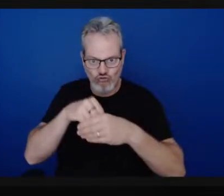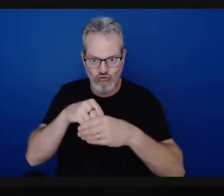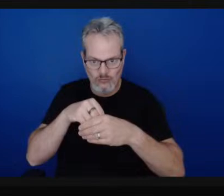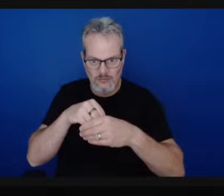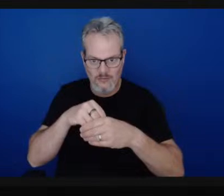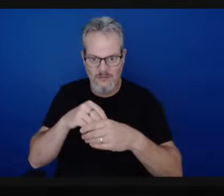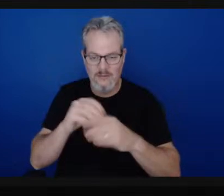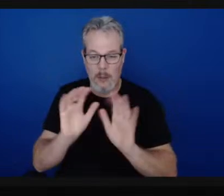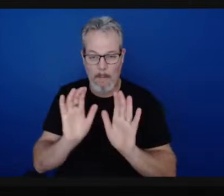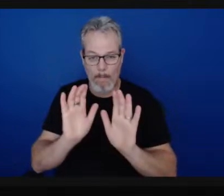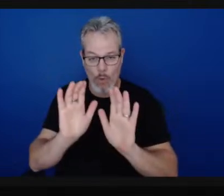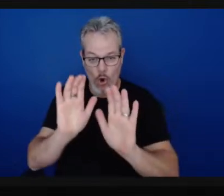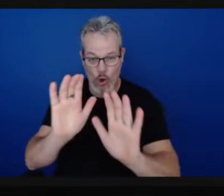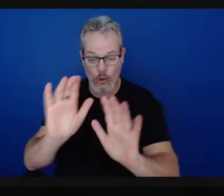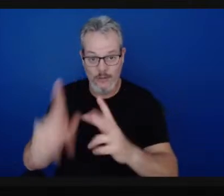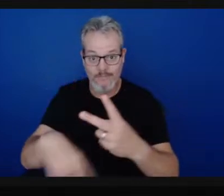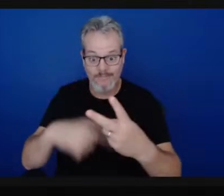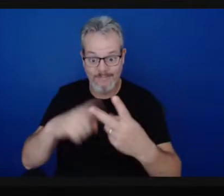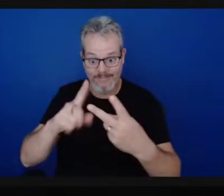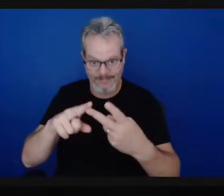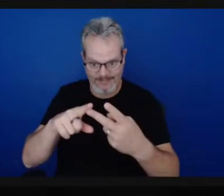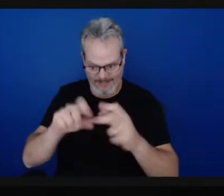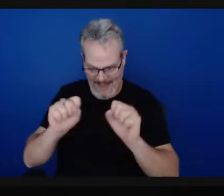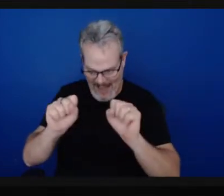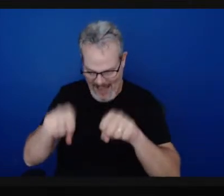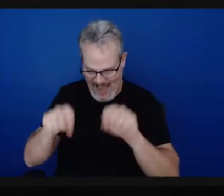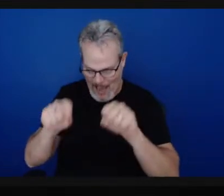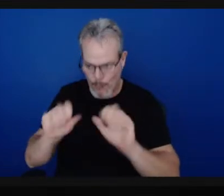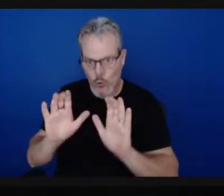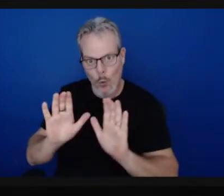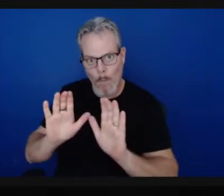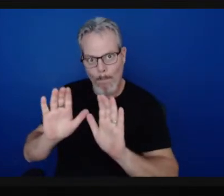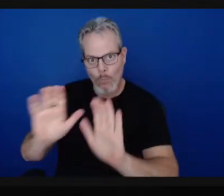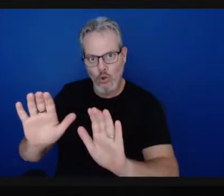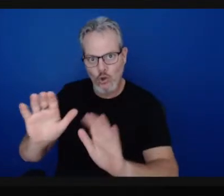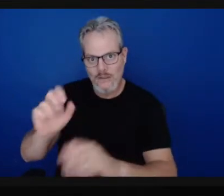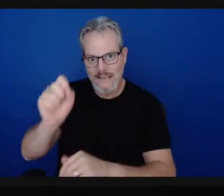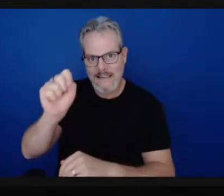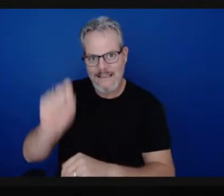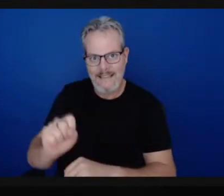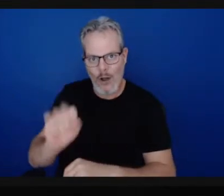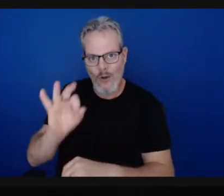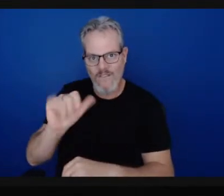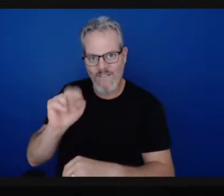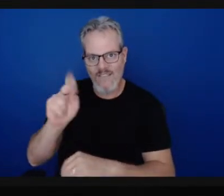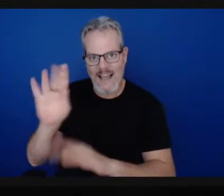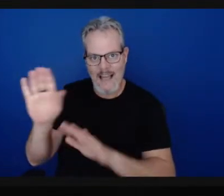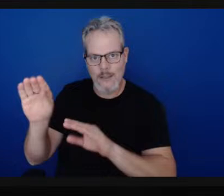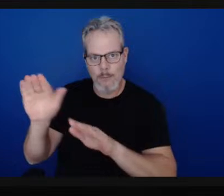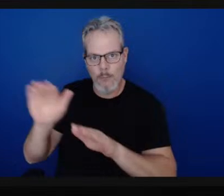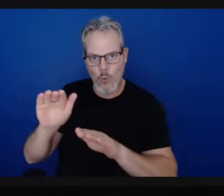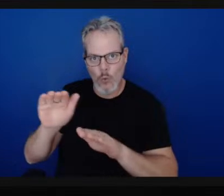push. And two, it's able to push, and a south flank is moving as a result of that pressure.